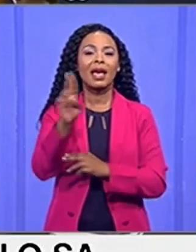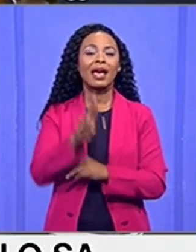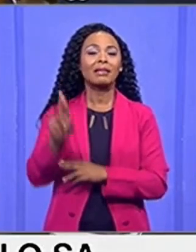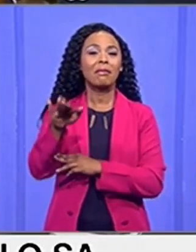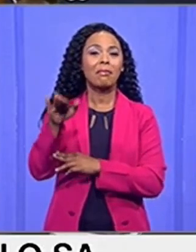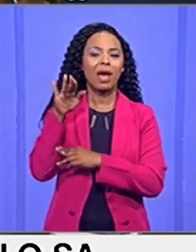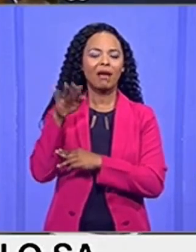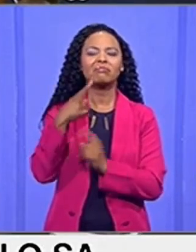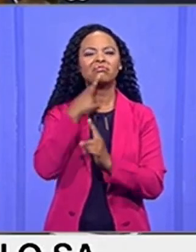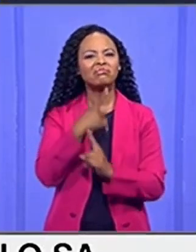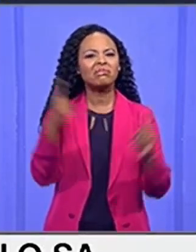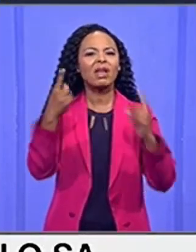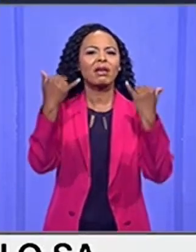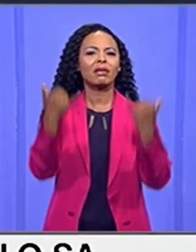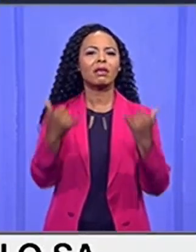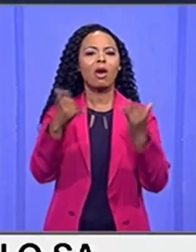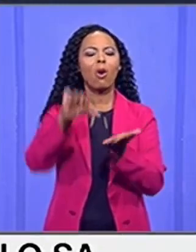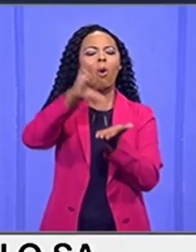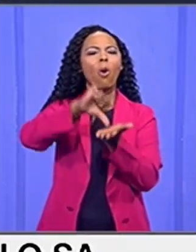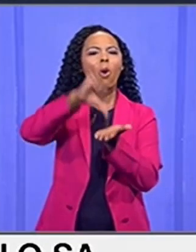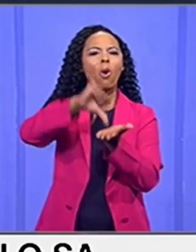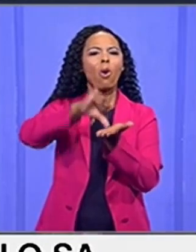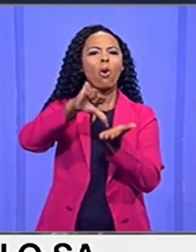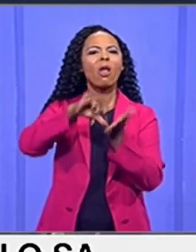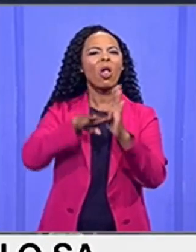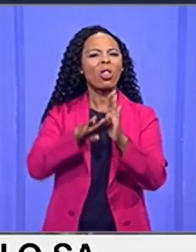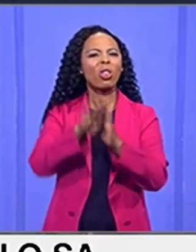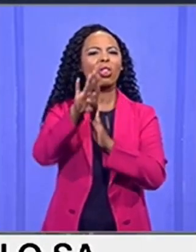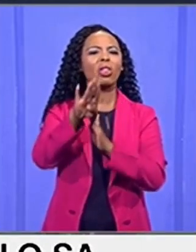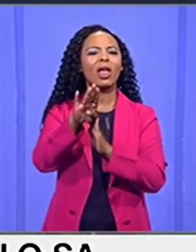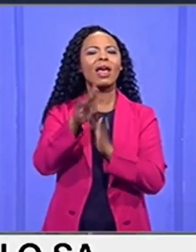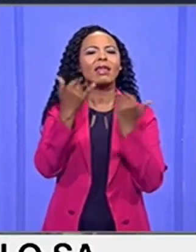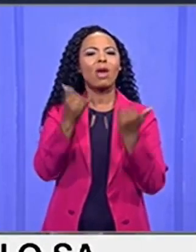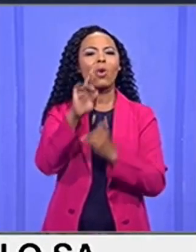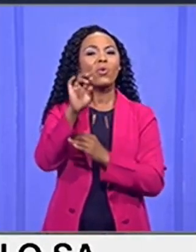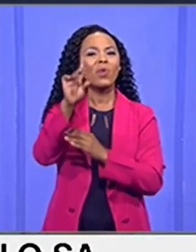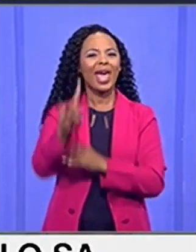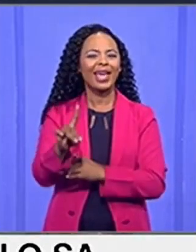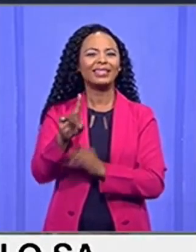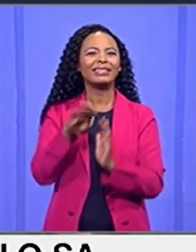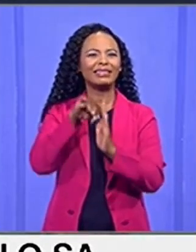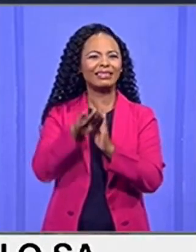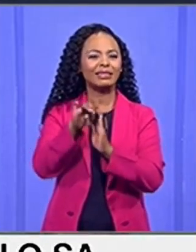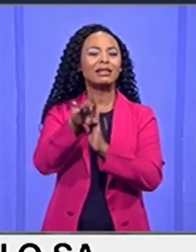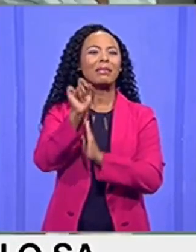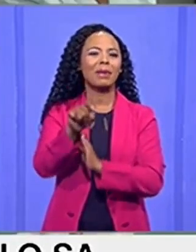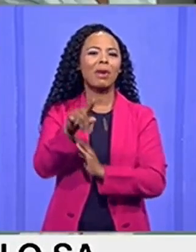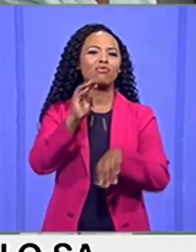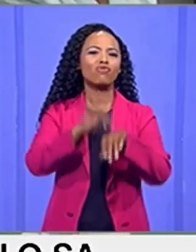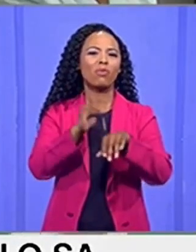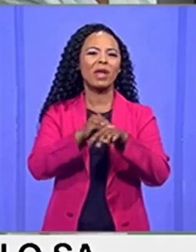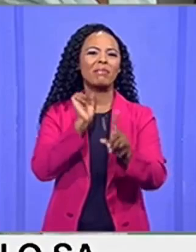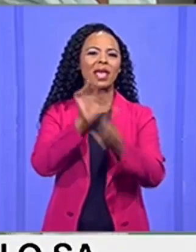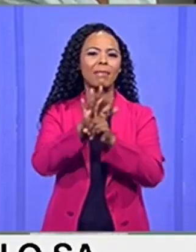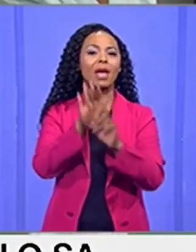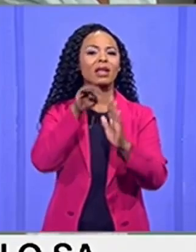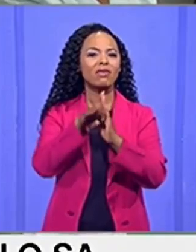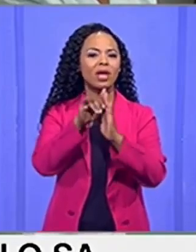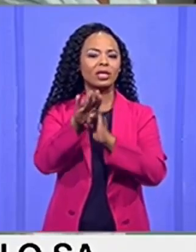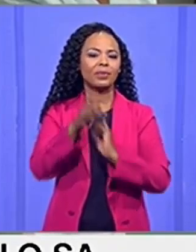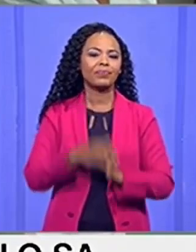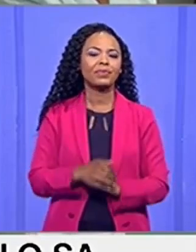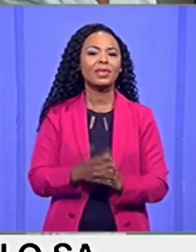Reserve ya re tlhotlhwa e kwa godimo ya oli ranta e tekatekang di ka baka mathata a inflation. Mathata a mangwe a bakiwa ke